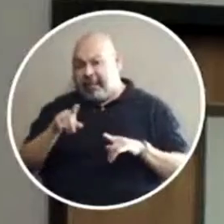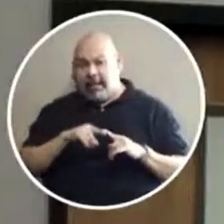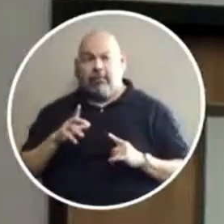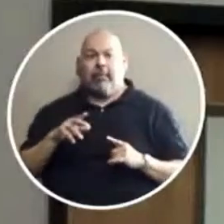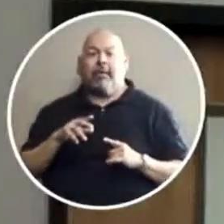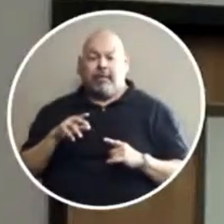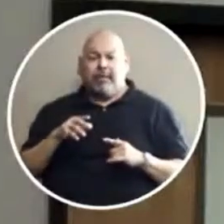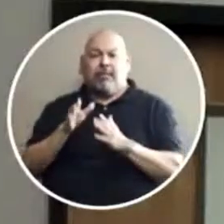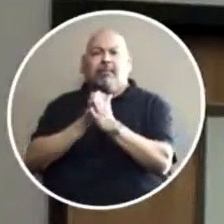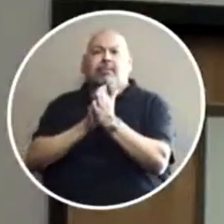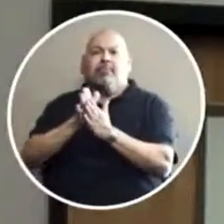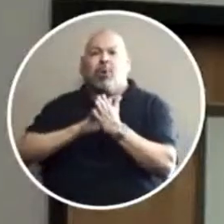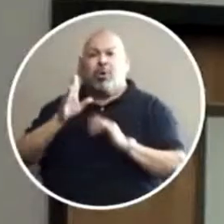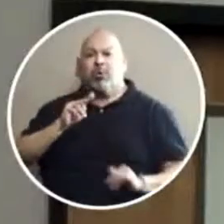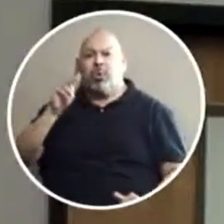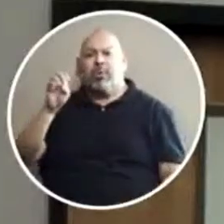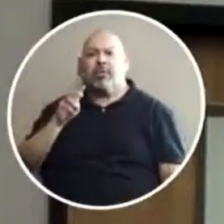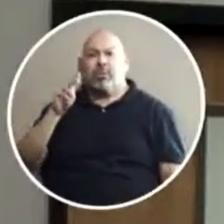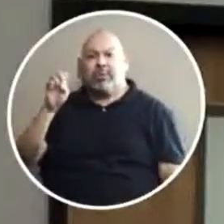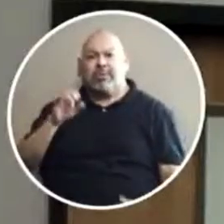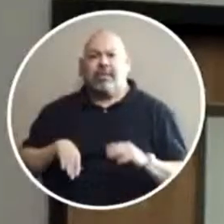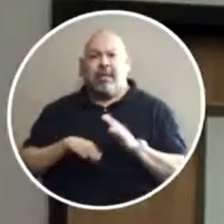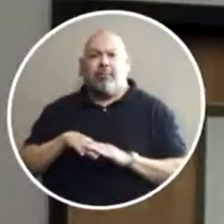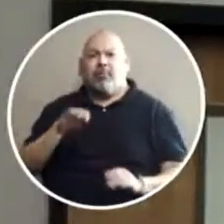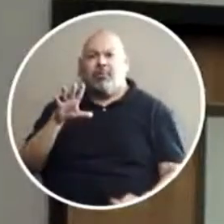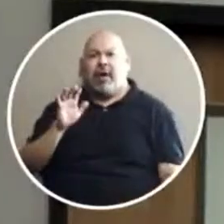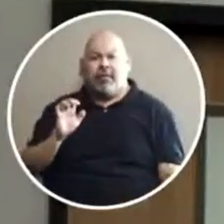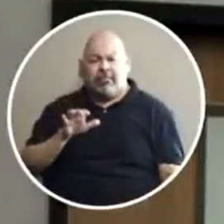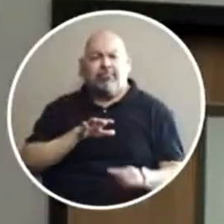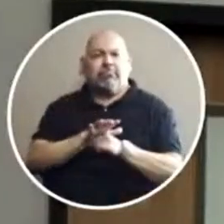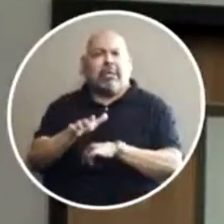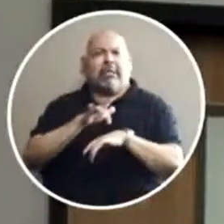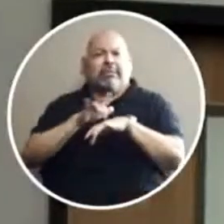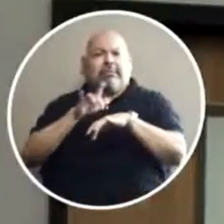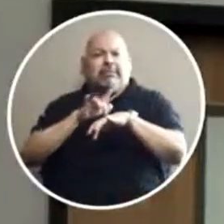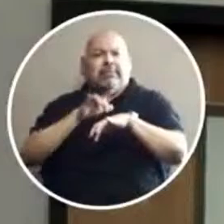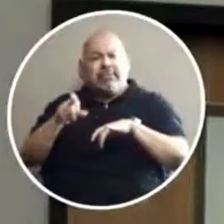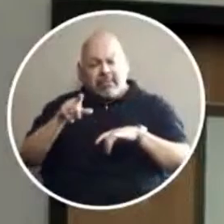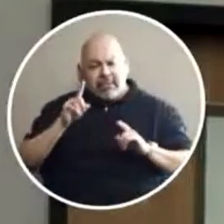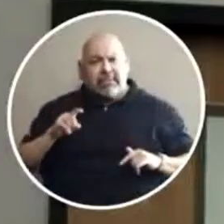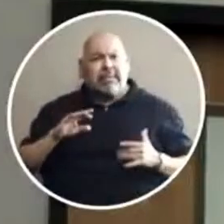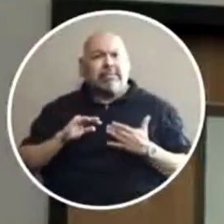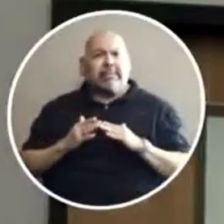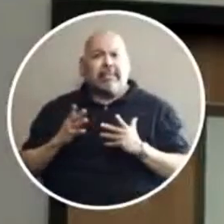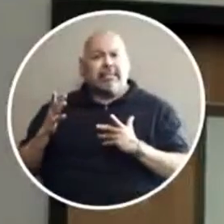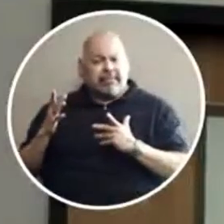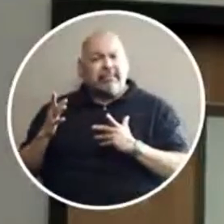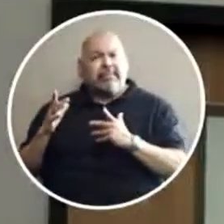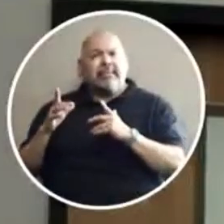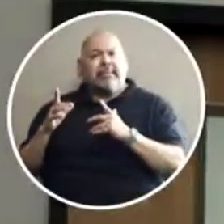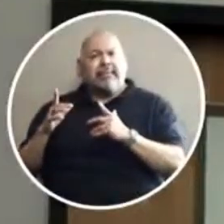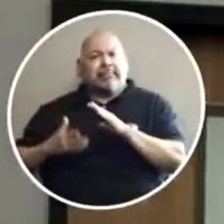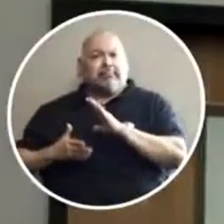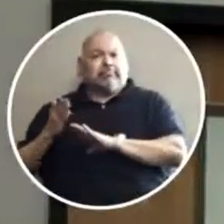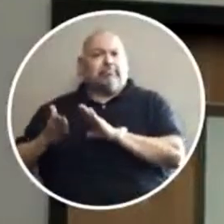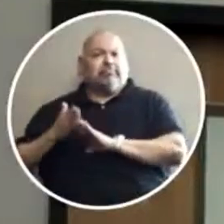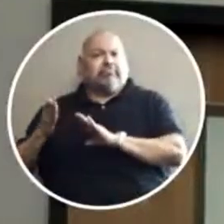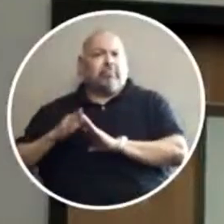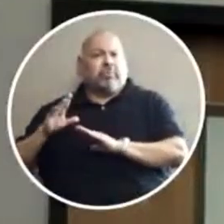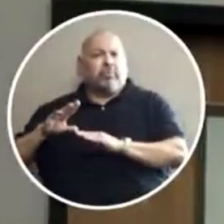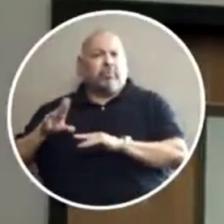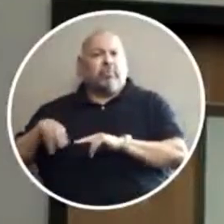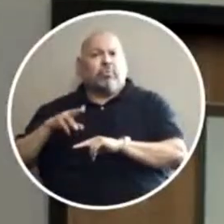the nation's Tobin location is up to 500. So plenty of capacity. The city sites are still operating as